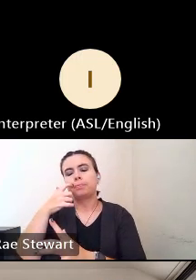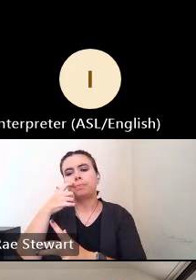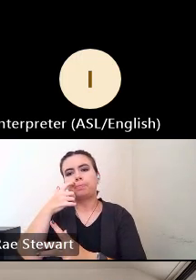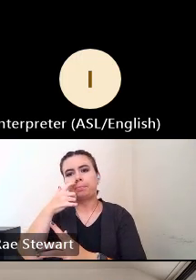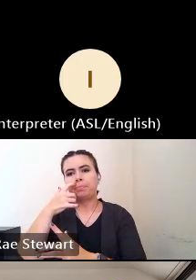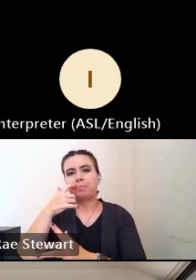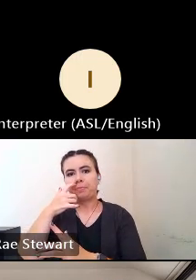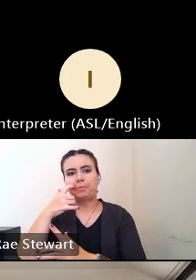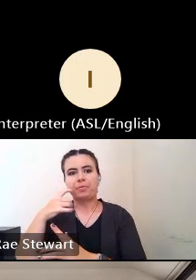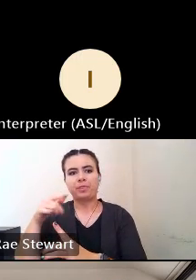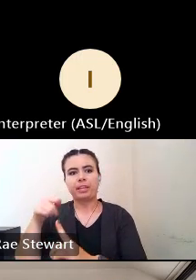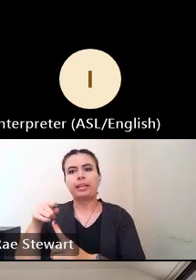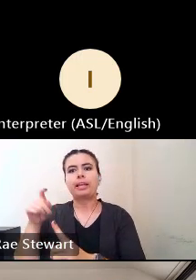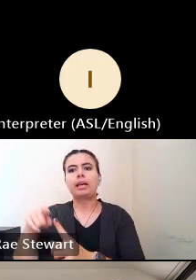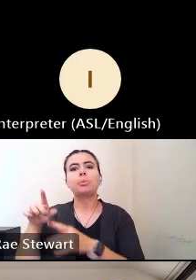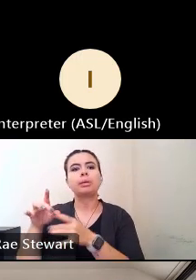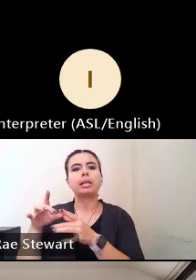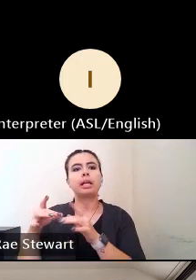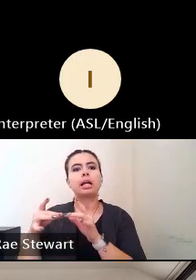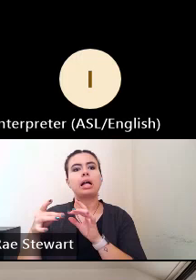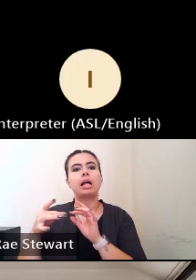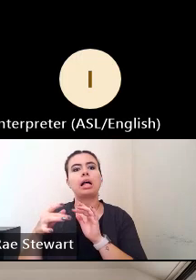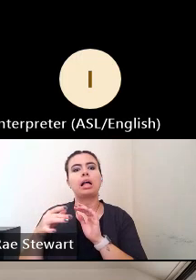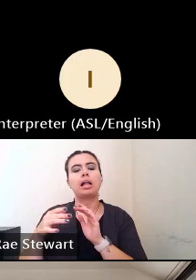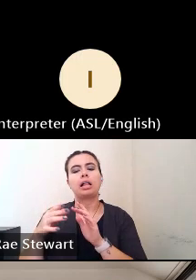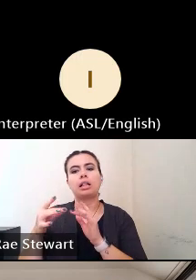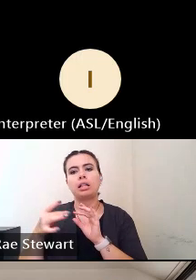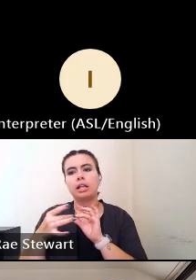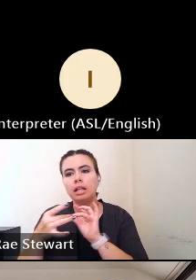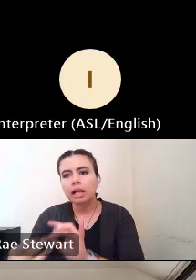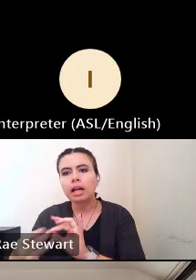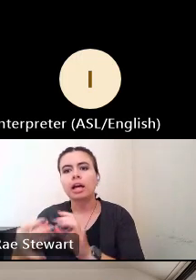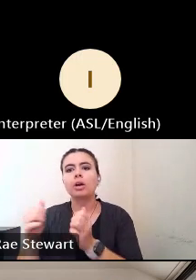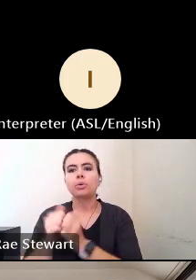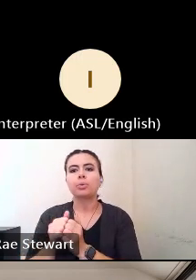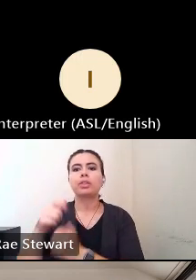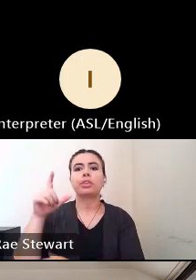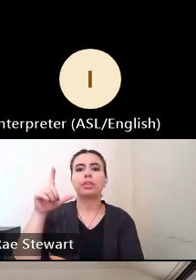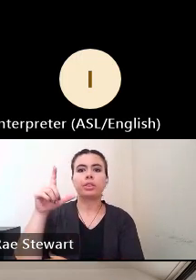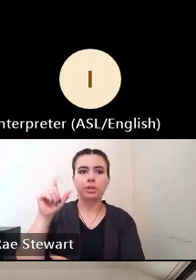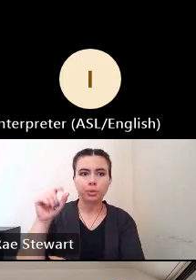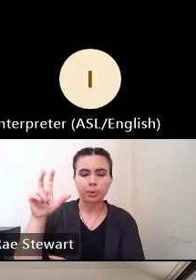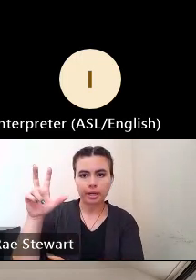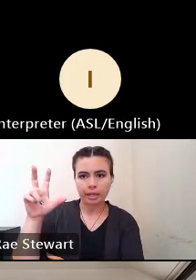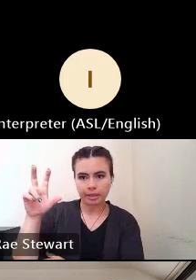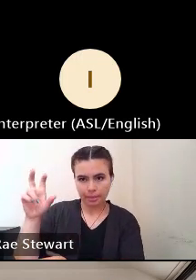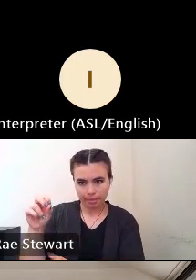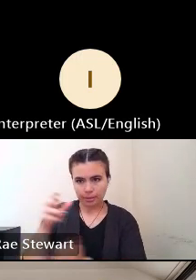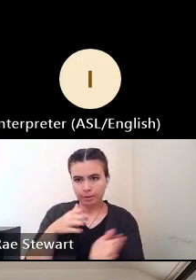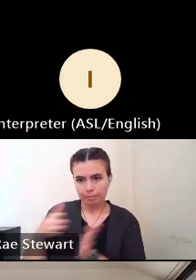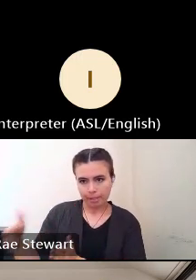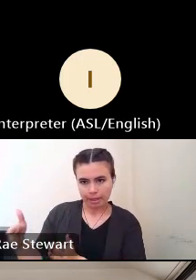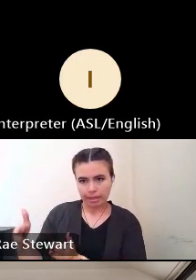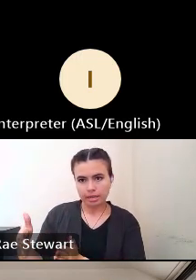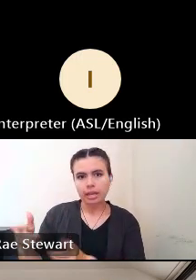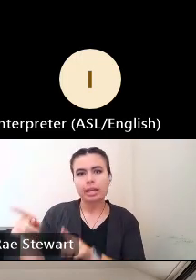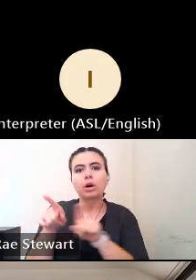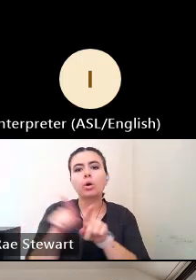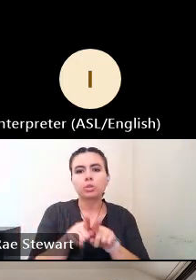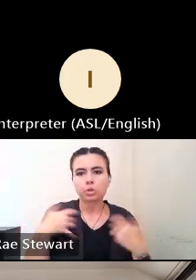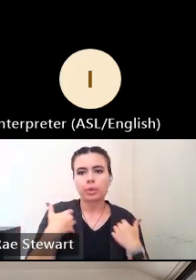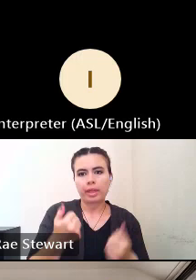aligned with what we mentioned in the beginning, the Rhode Island 2030 plan, and also our healthcare system goals. It all lines up together. And we cannot